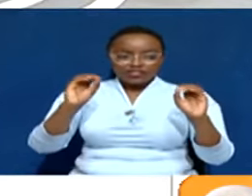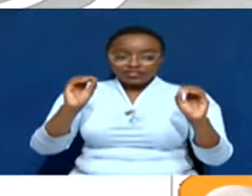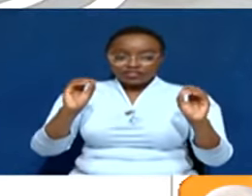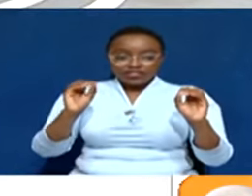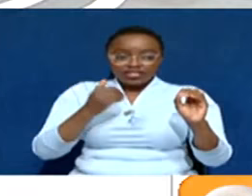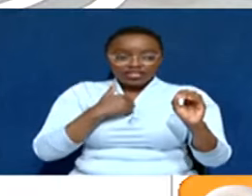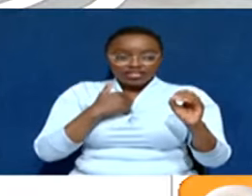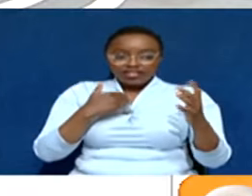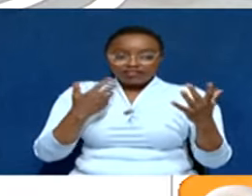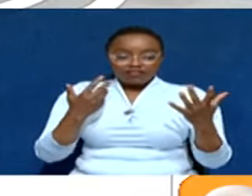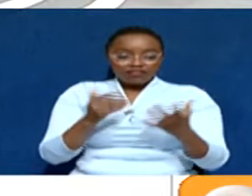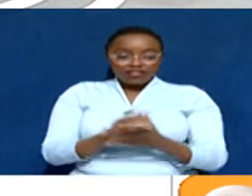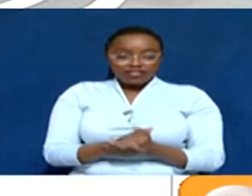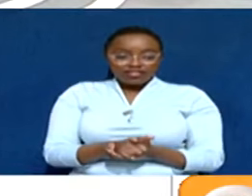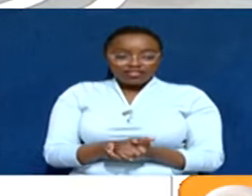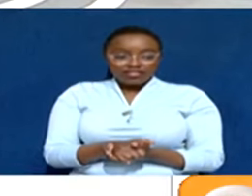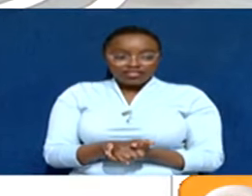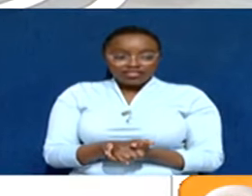Kararan.